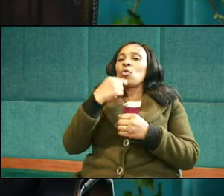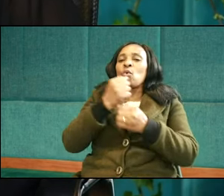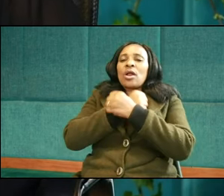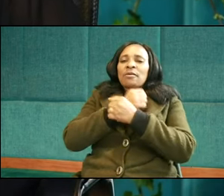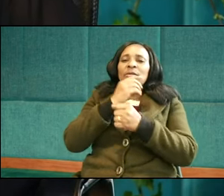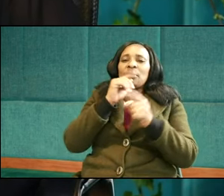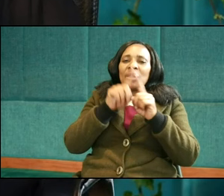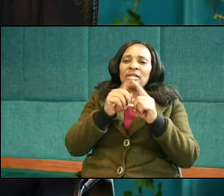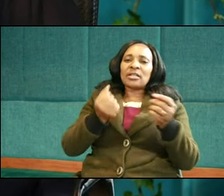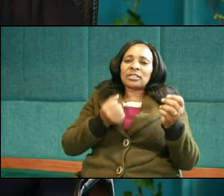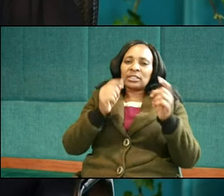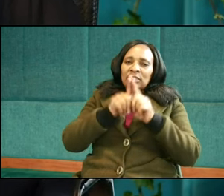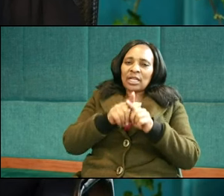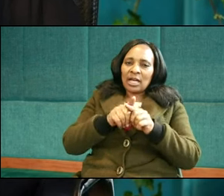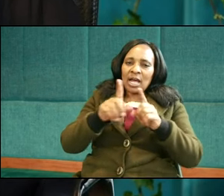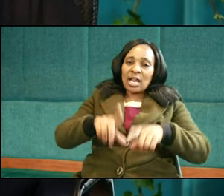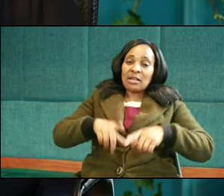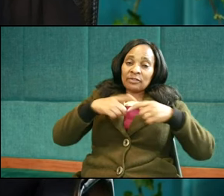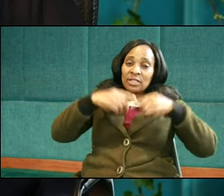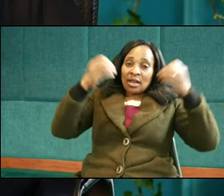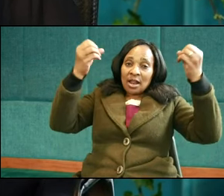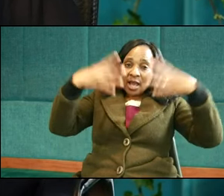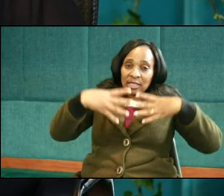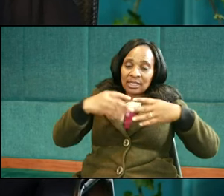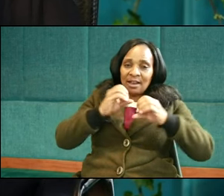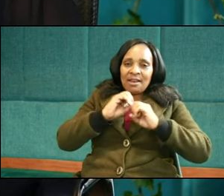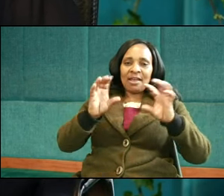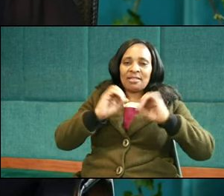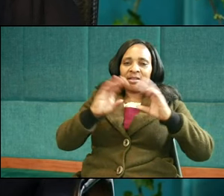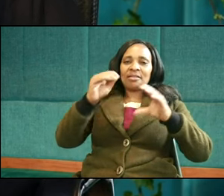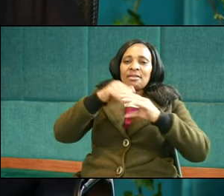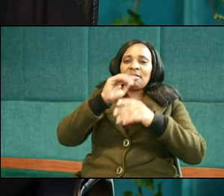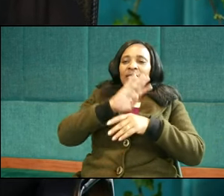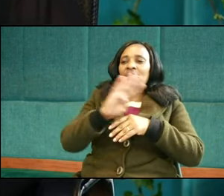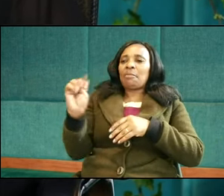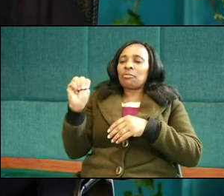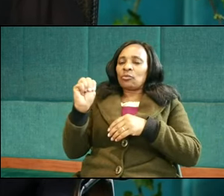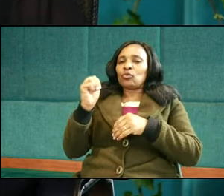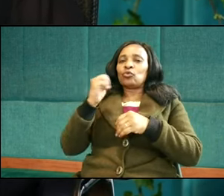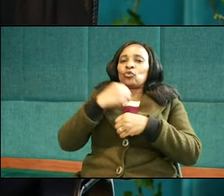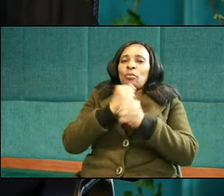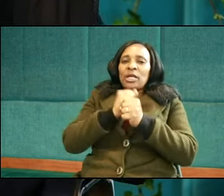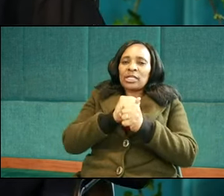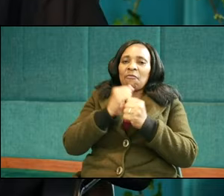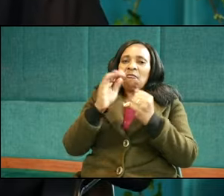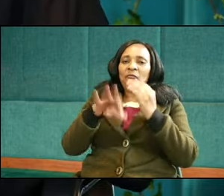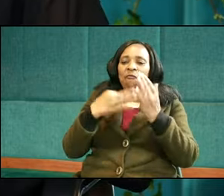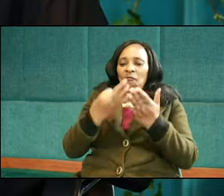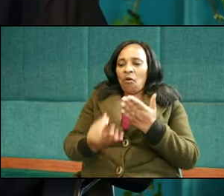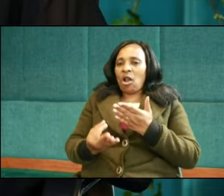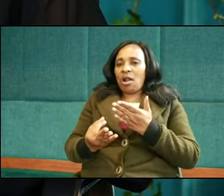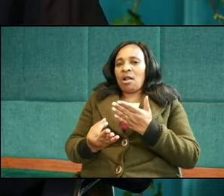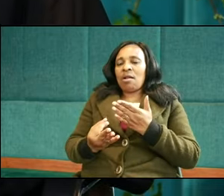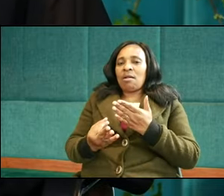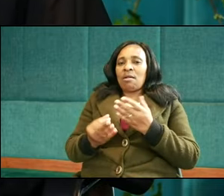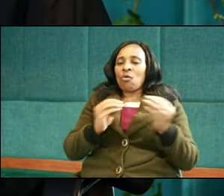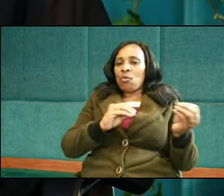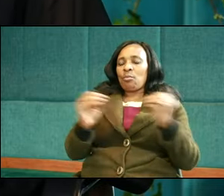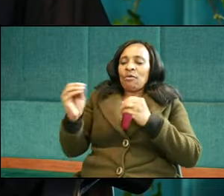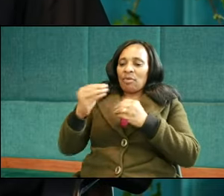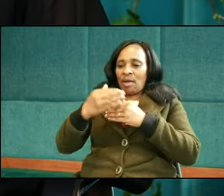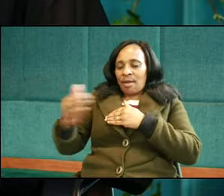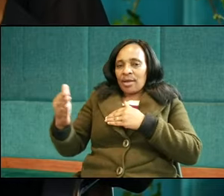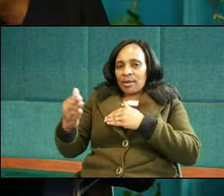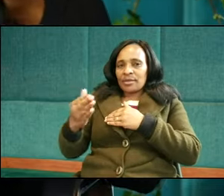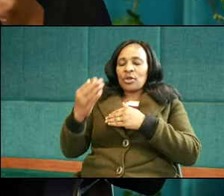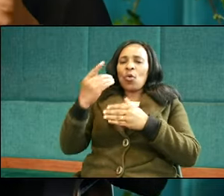brother or sister lives in the light, and there is nothing in them to make them stumble." We'll move ahead to